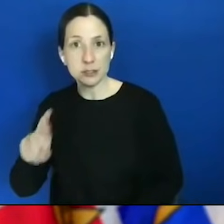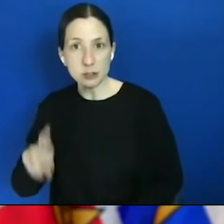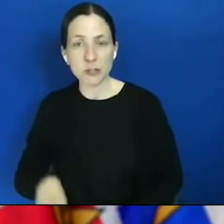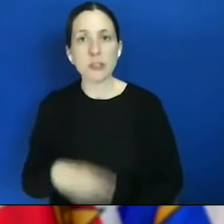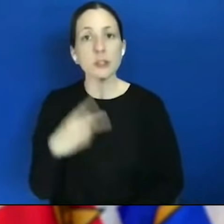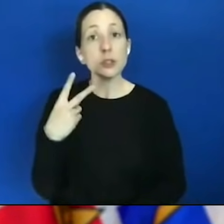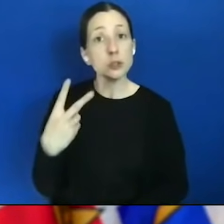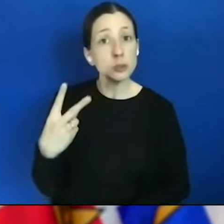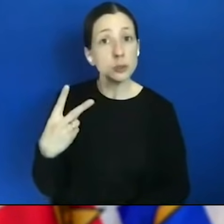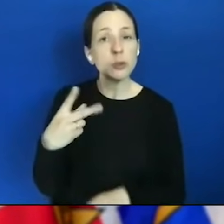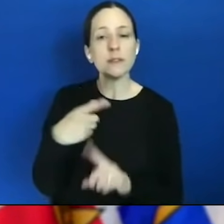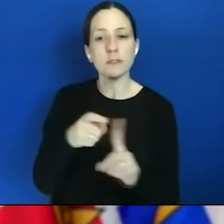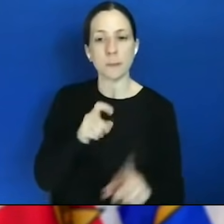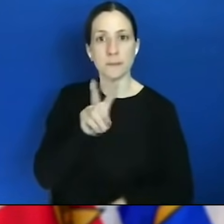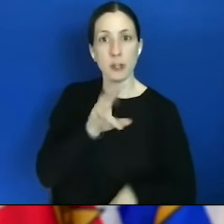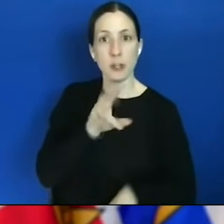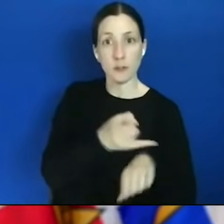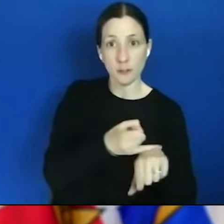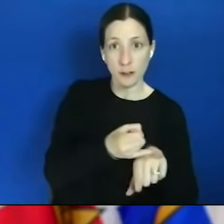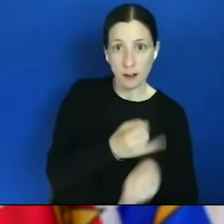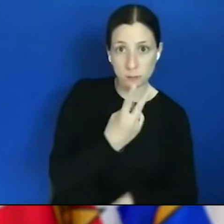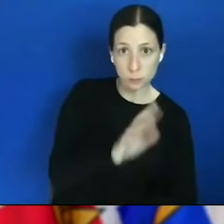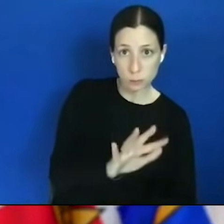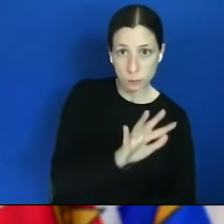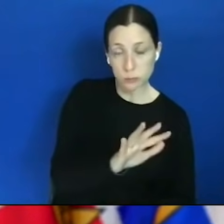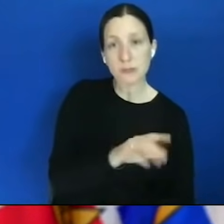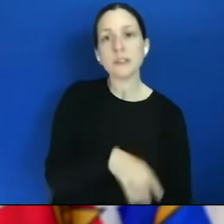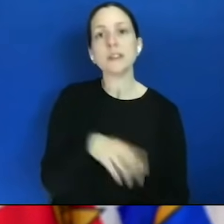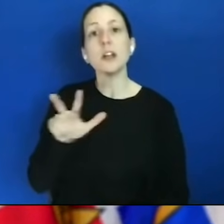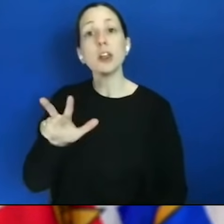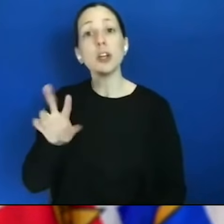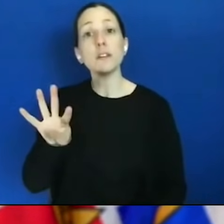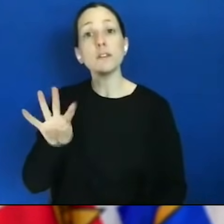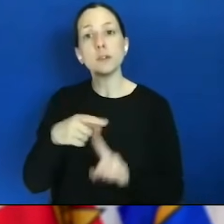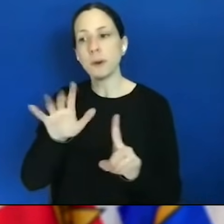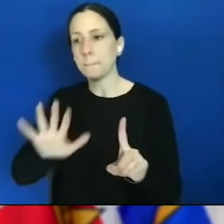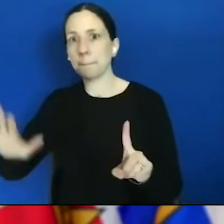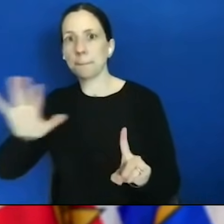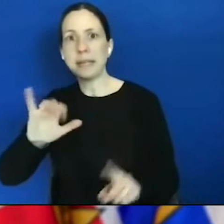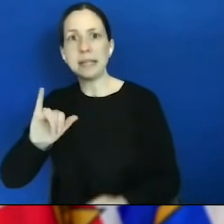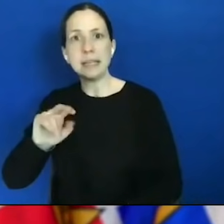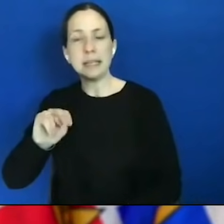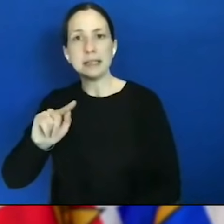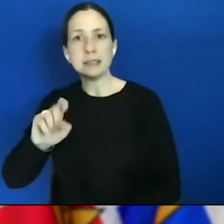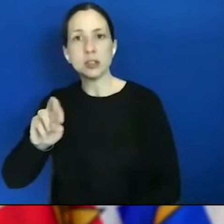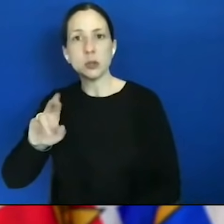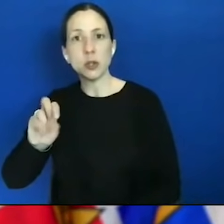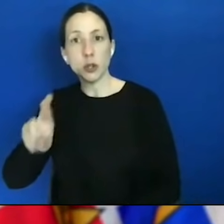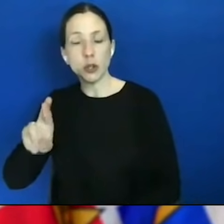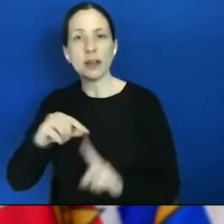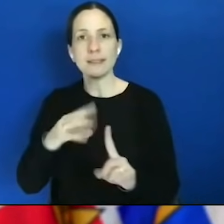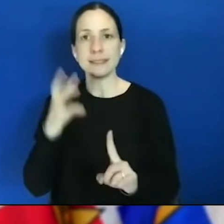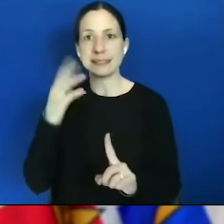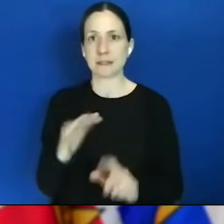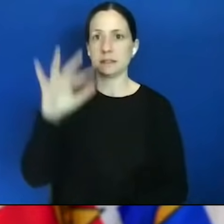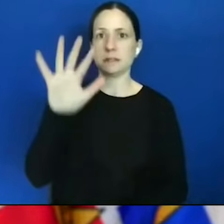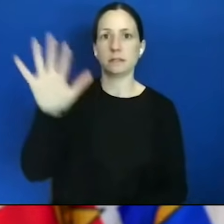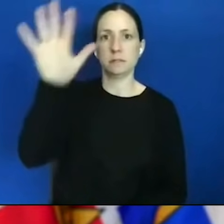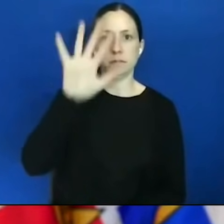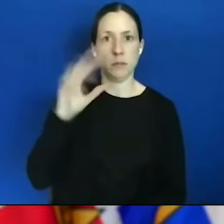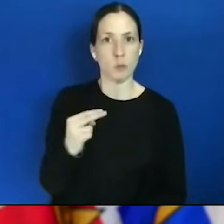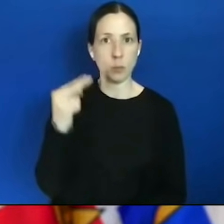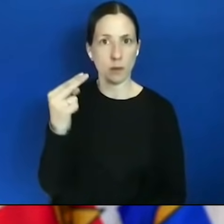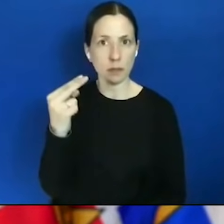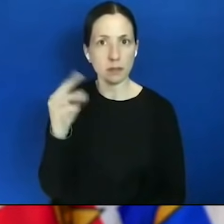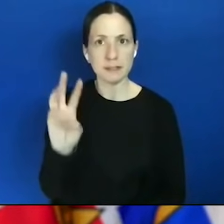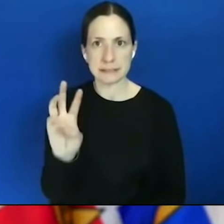Region, 2 people live in the Vancouver Island Health Region, 34 people in the Interior Health Region, and 6 reside